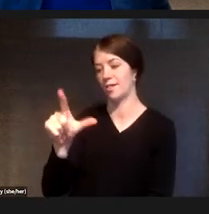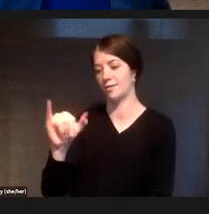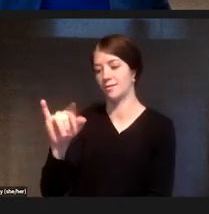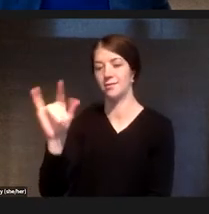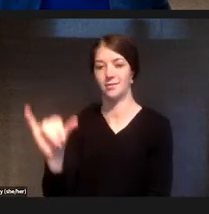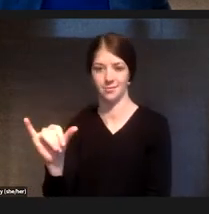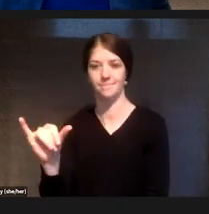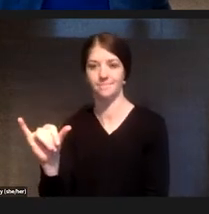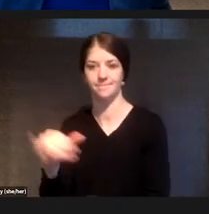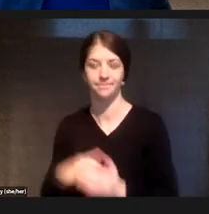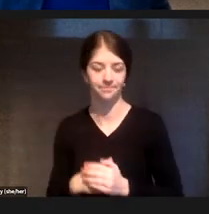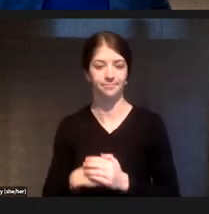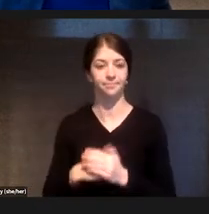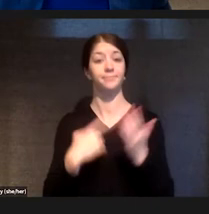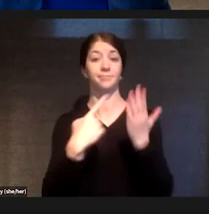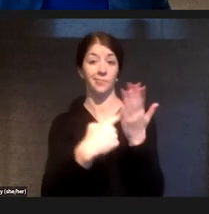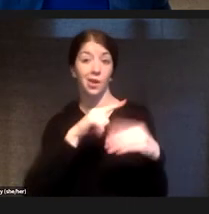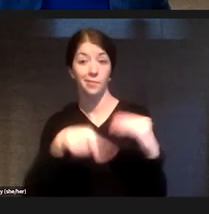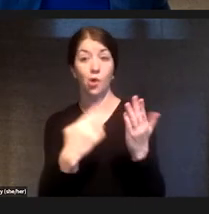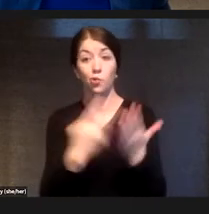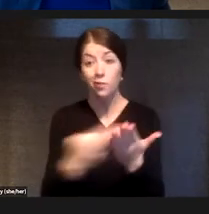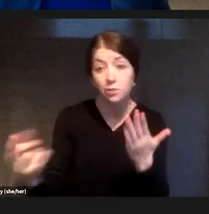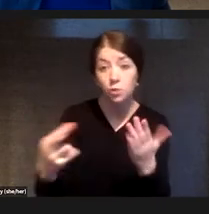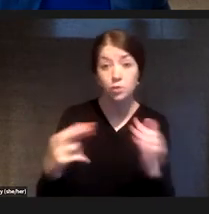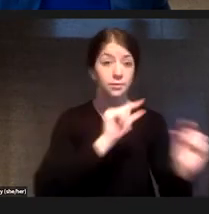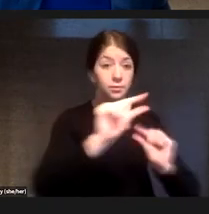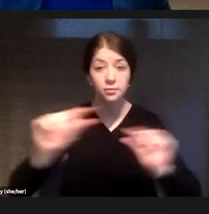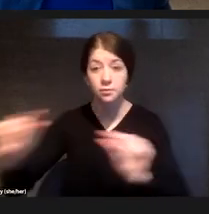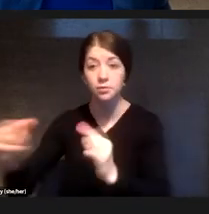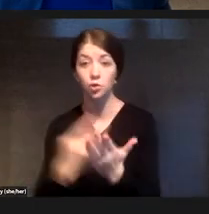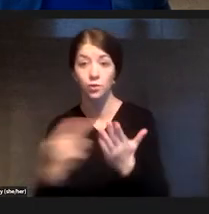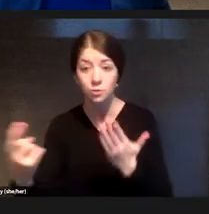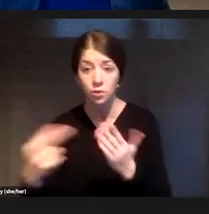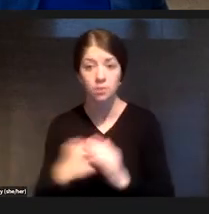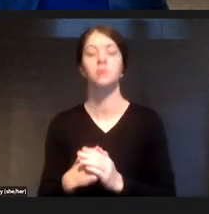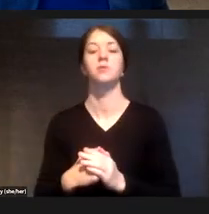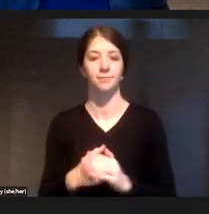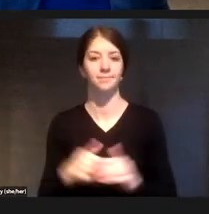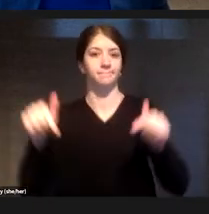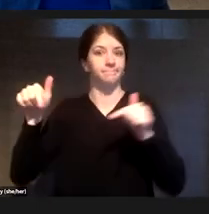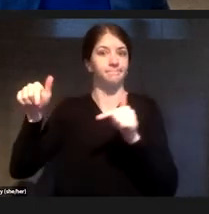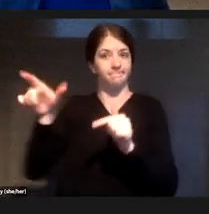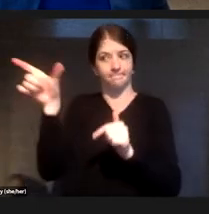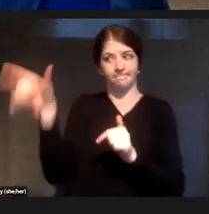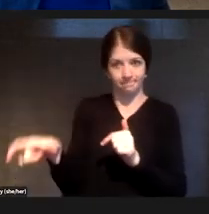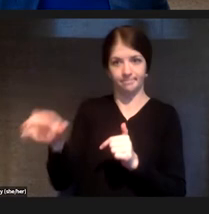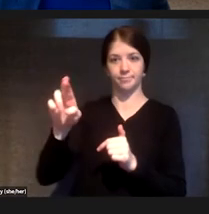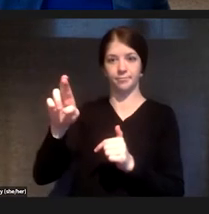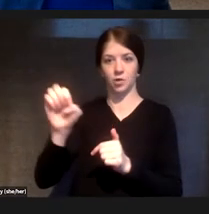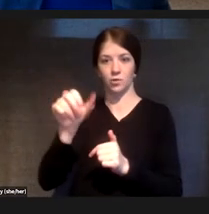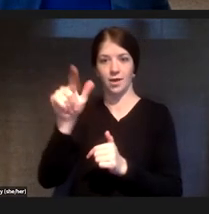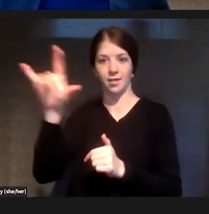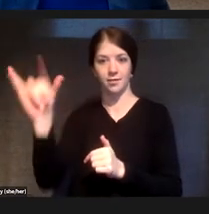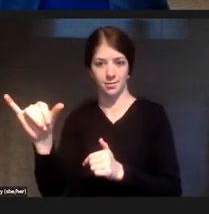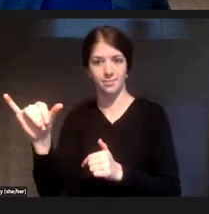about resources, when we talk about how we allocate resources, this is what the reality tends to be. And if we